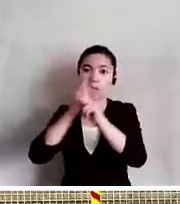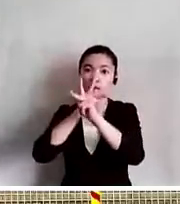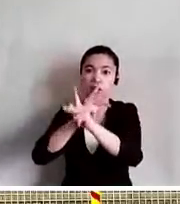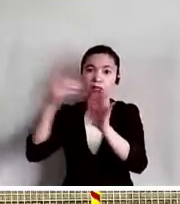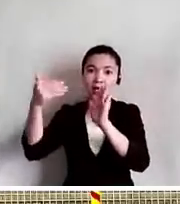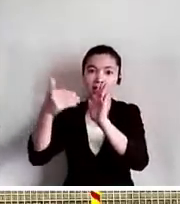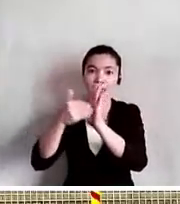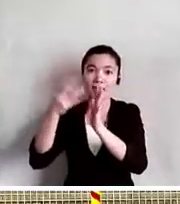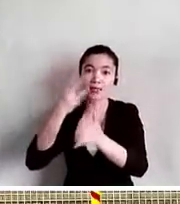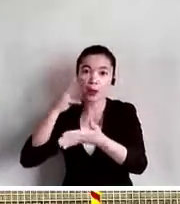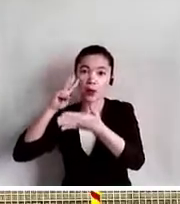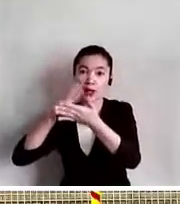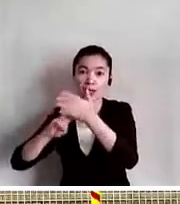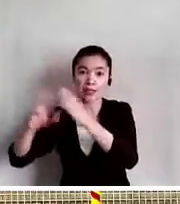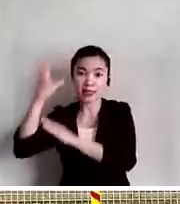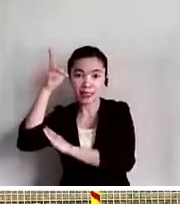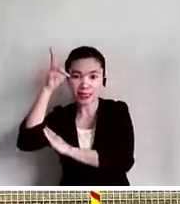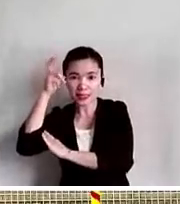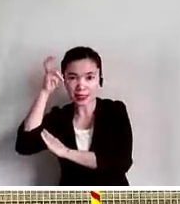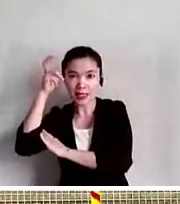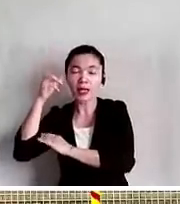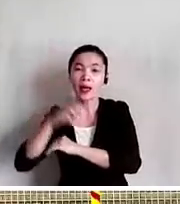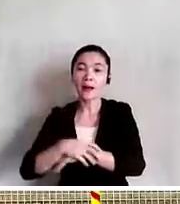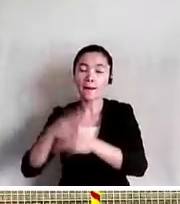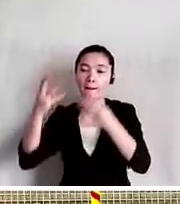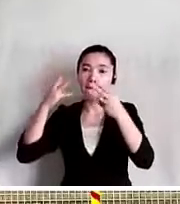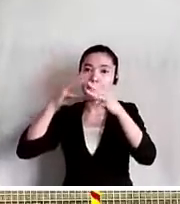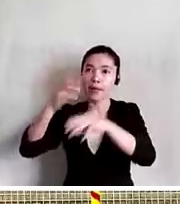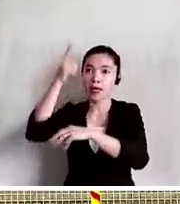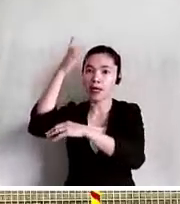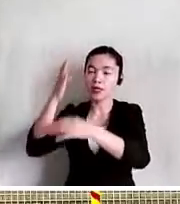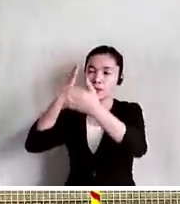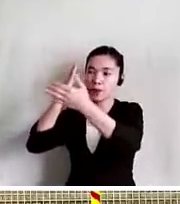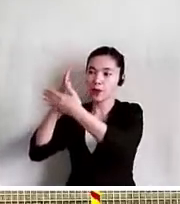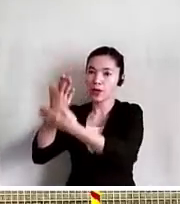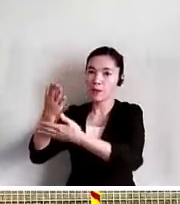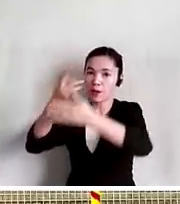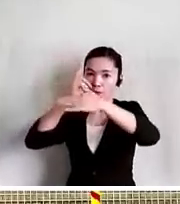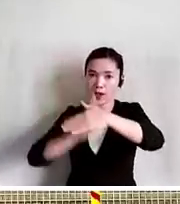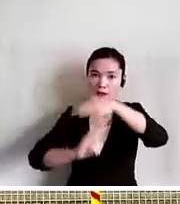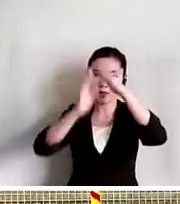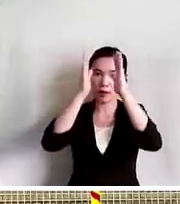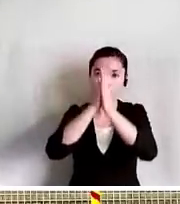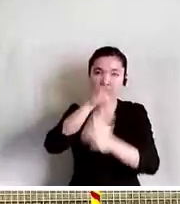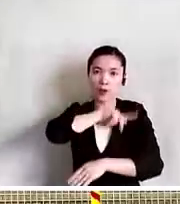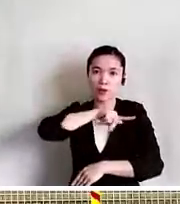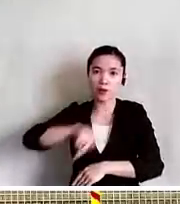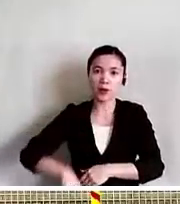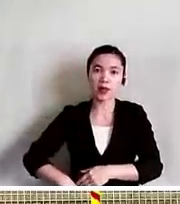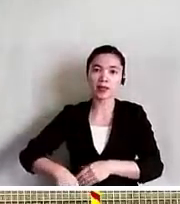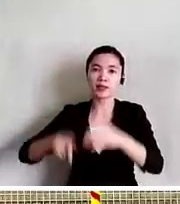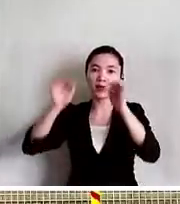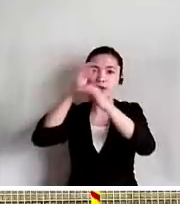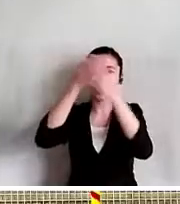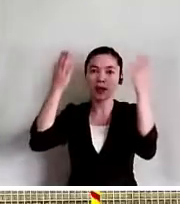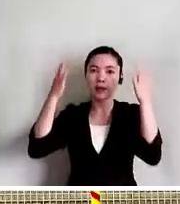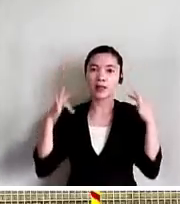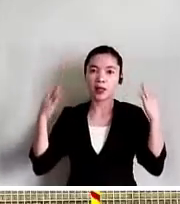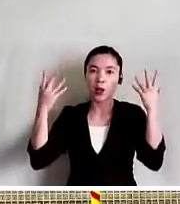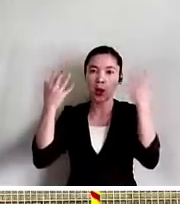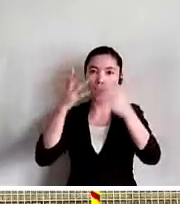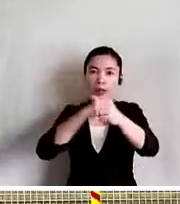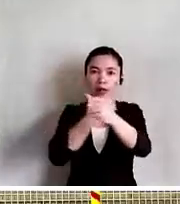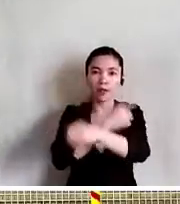and snares of the devil. May God rebuke him, we humbly pray. O Prince of the Heavenly Hosts, by the power of